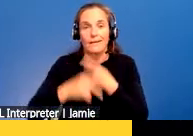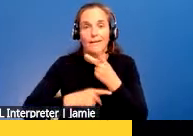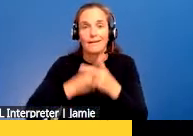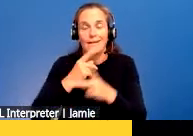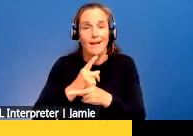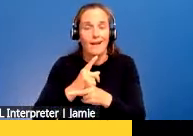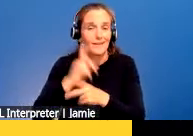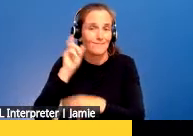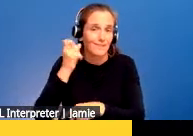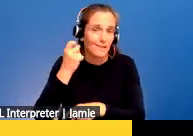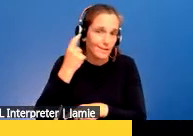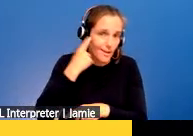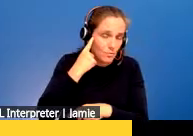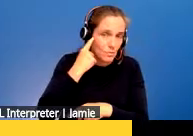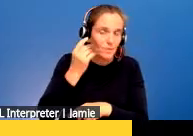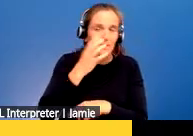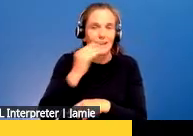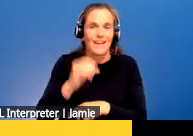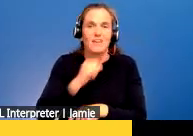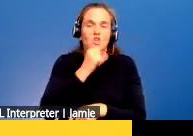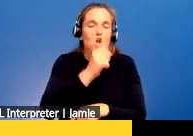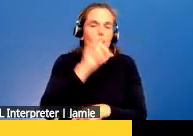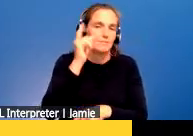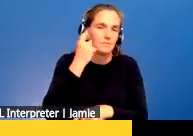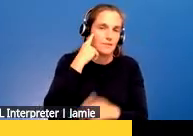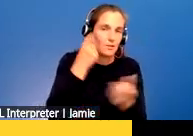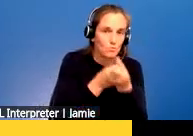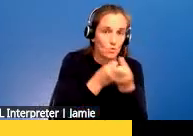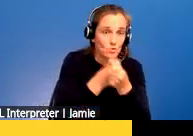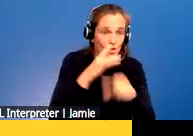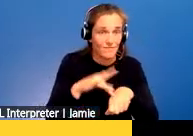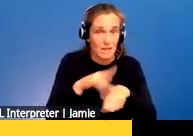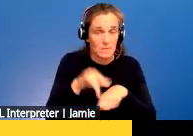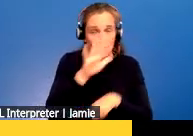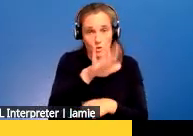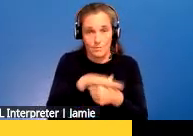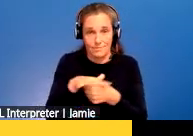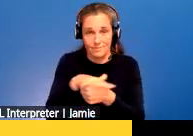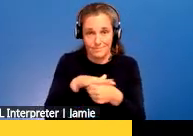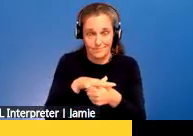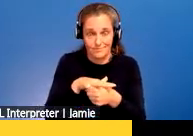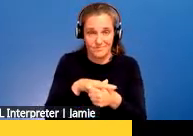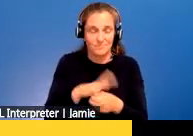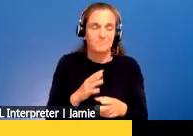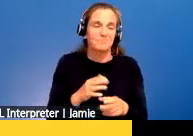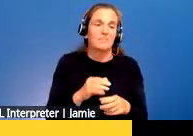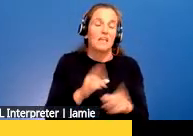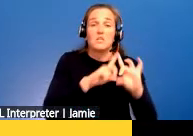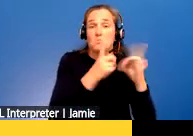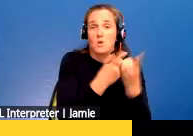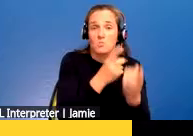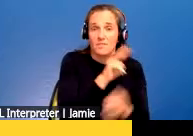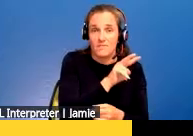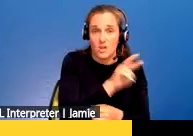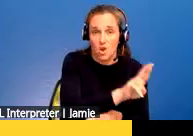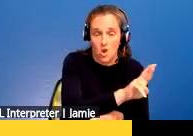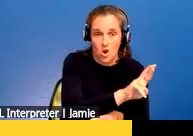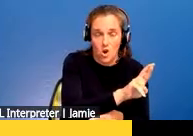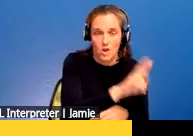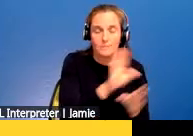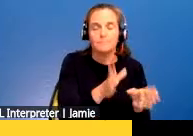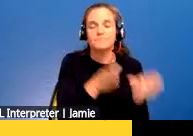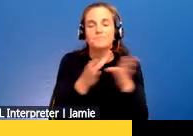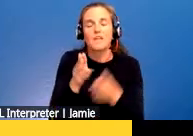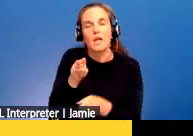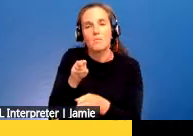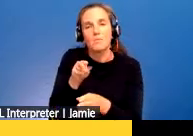governmental and non-governmental supports are available in your area, whether that's a Department of Vocational Rehabilitation paying for therapy as part of getting someone